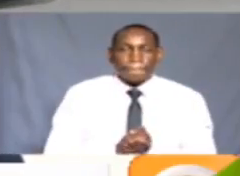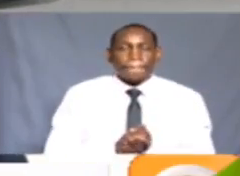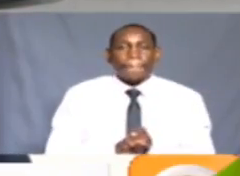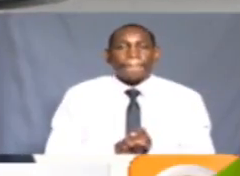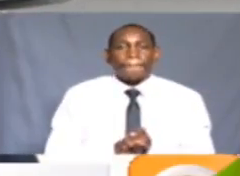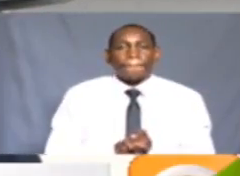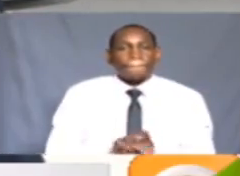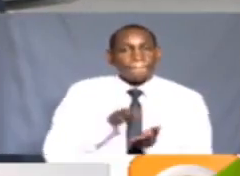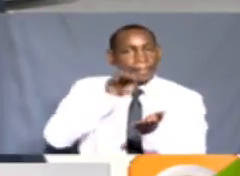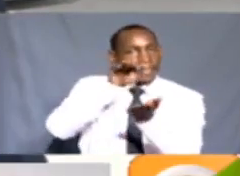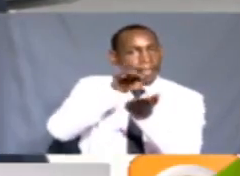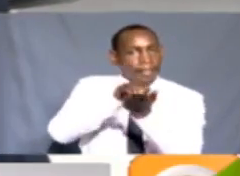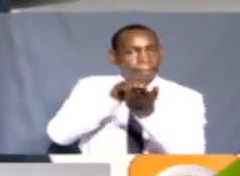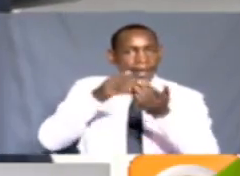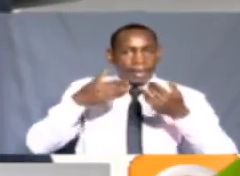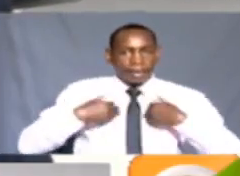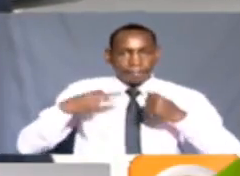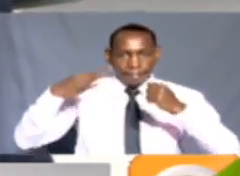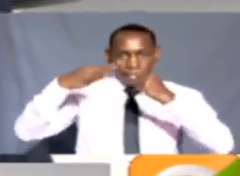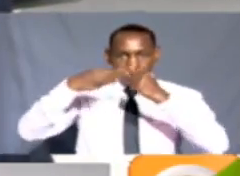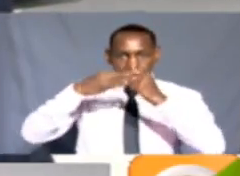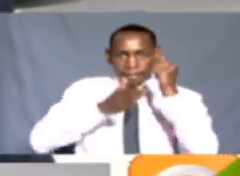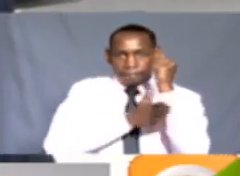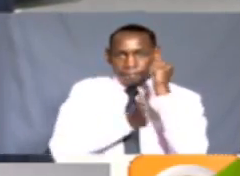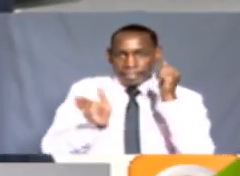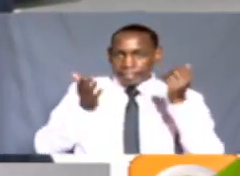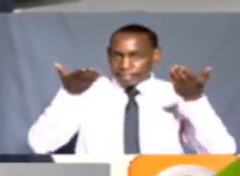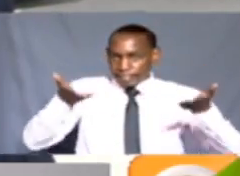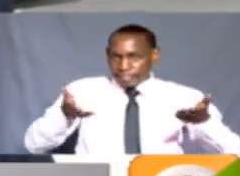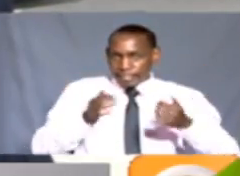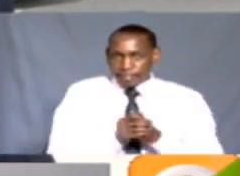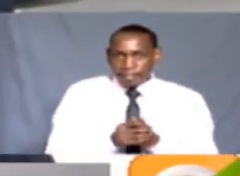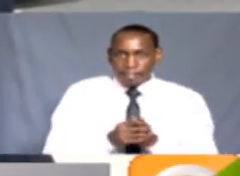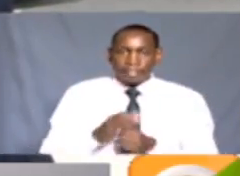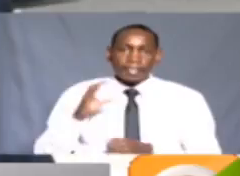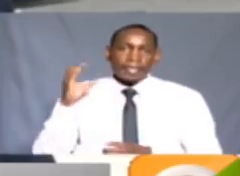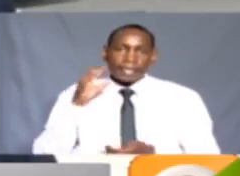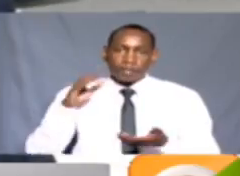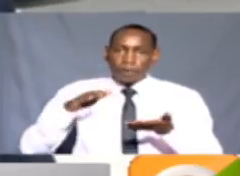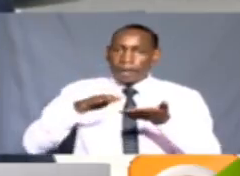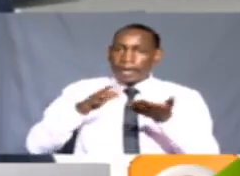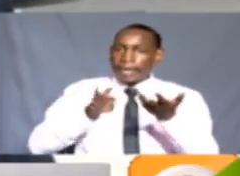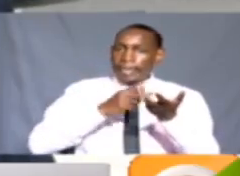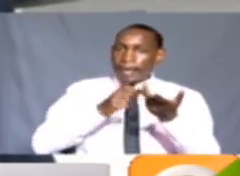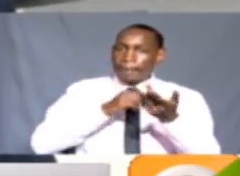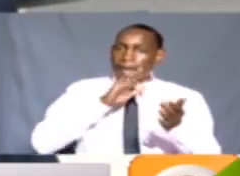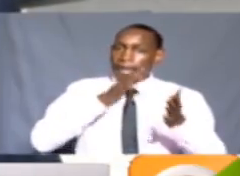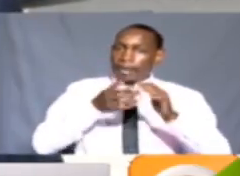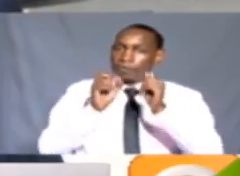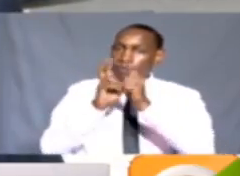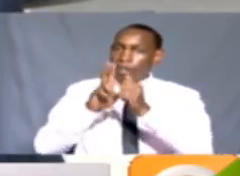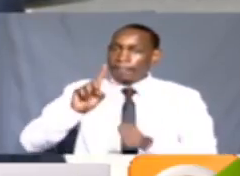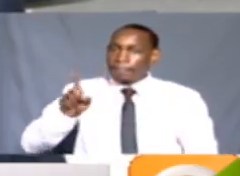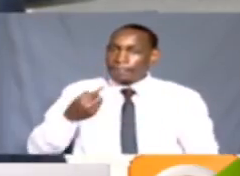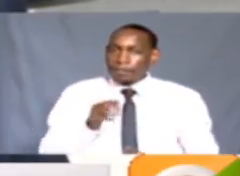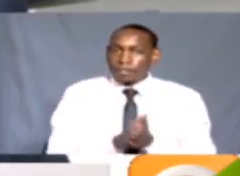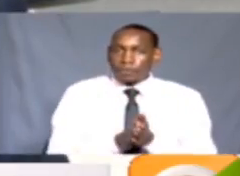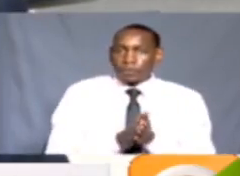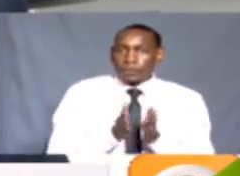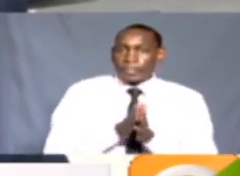has 8 branches currently, customer base of 12,000, with